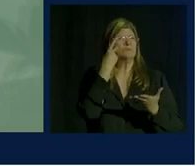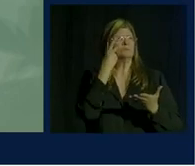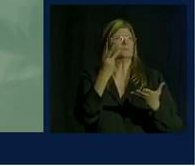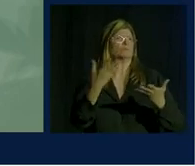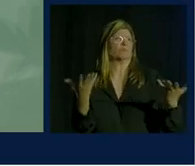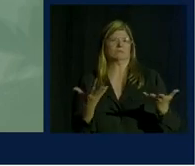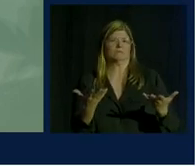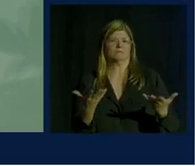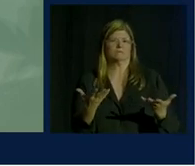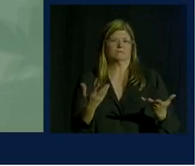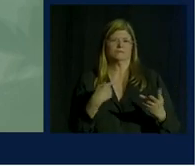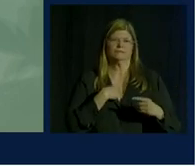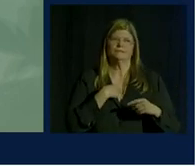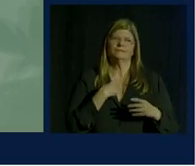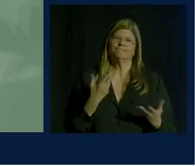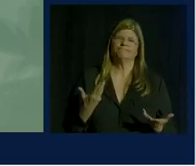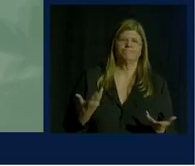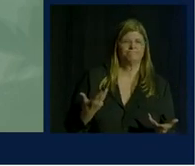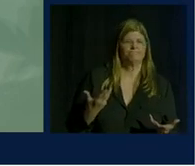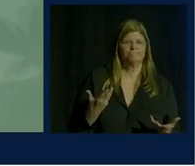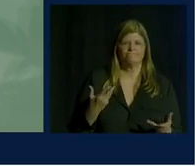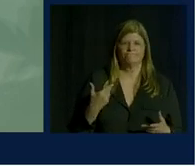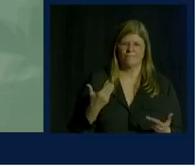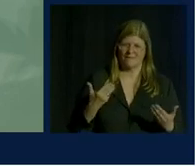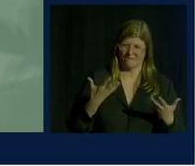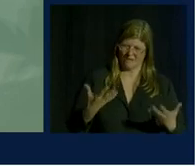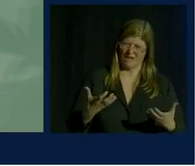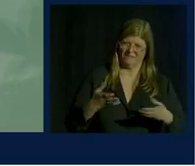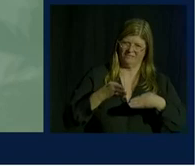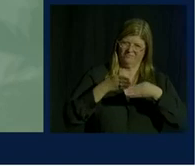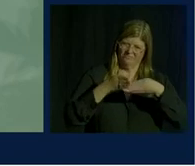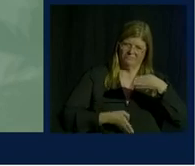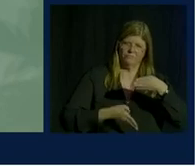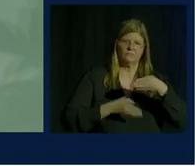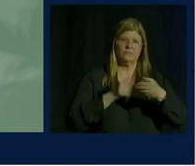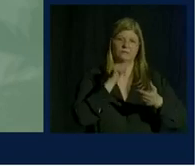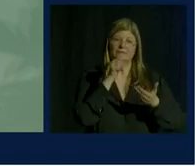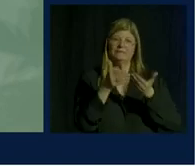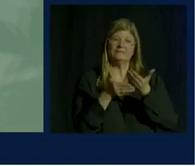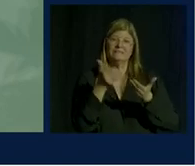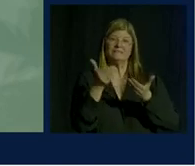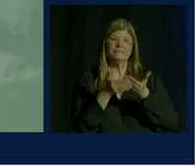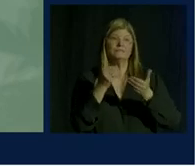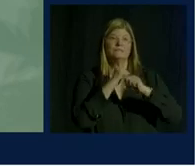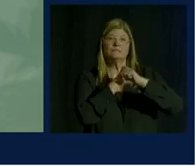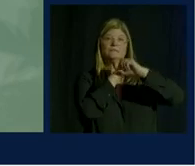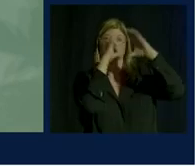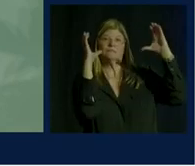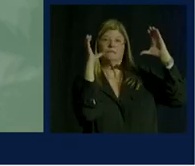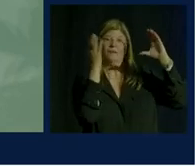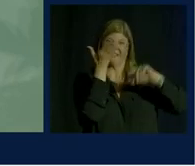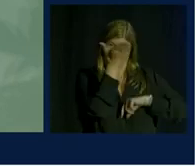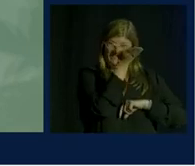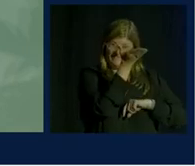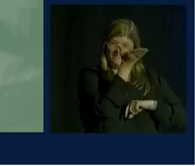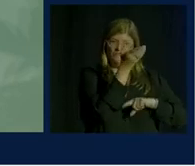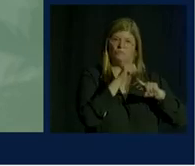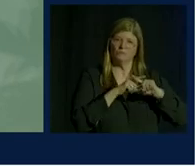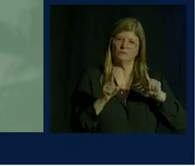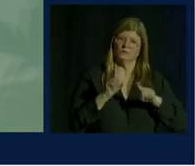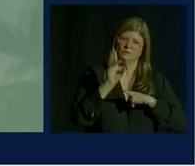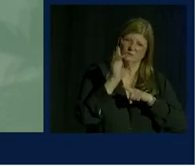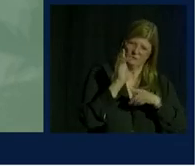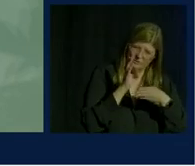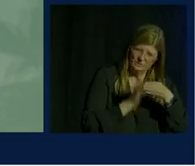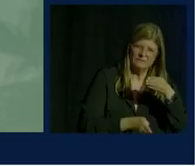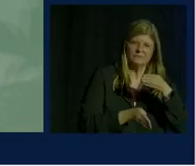is not as easy as I hope. The vision is there, but then getting there is always difficult. But near delivery, in my mind,